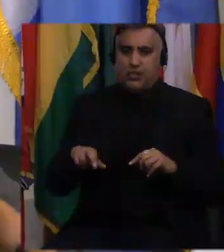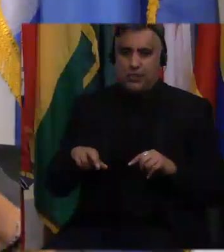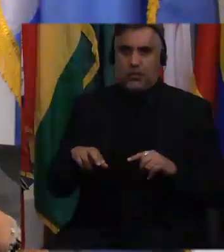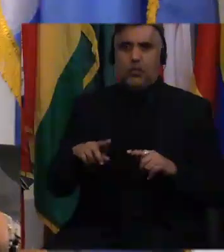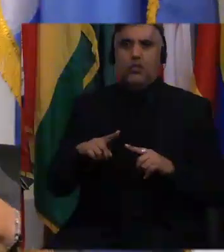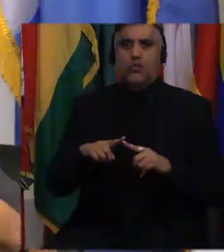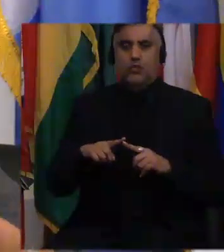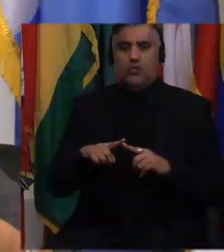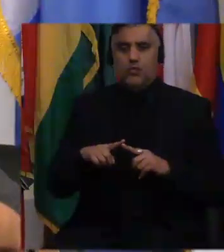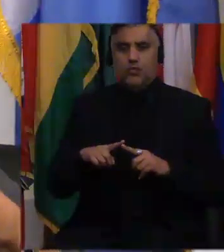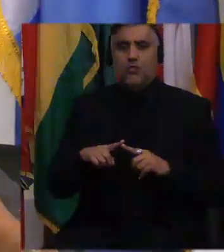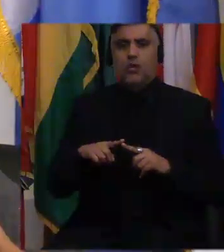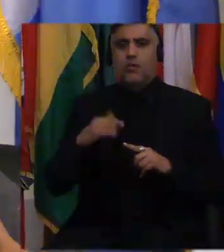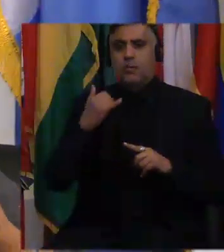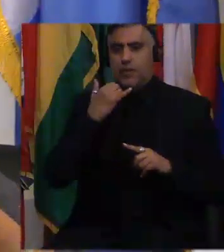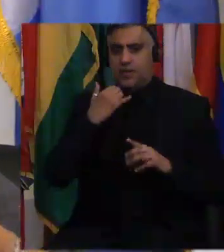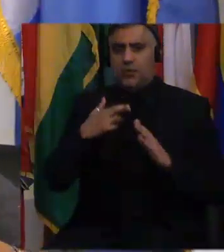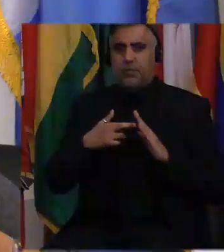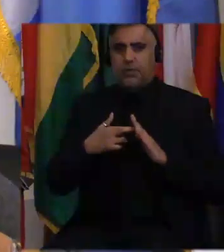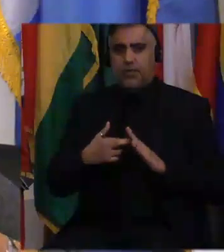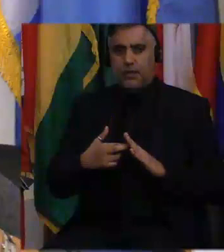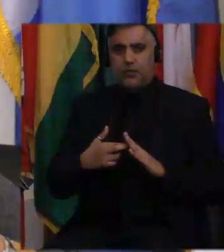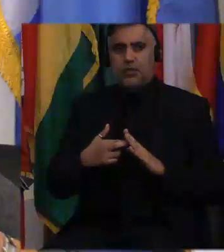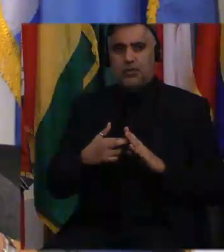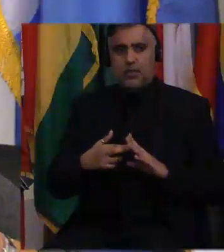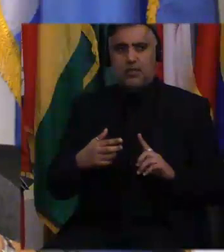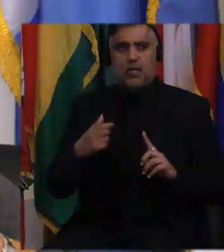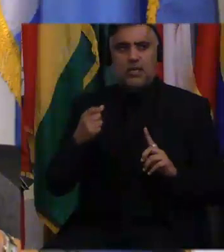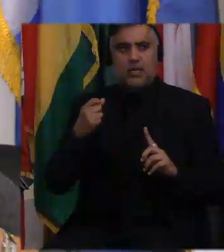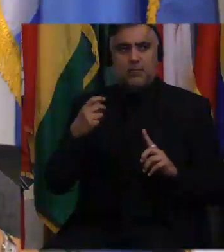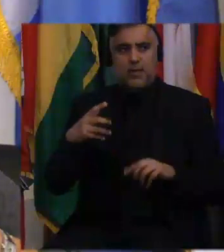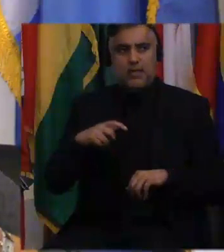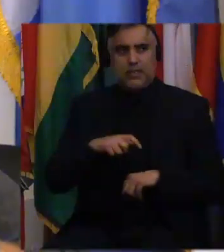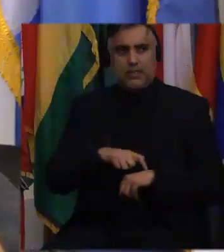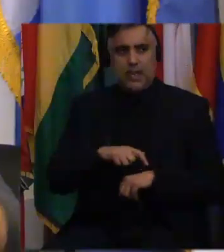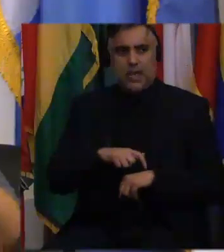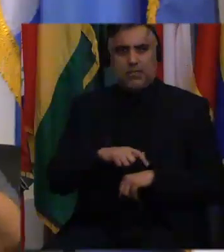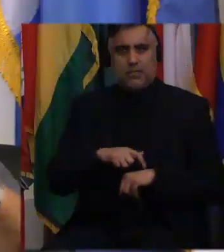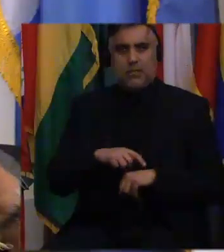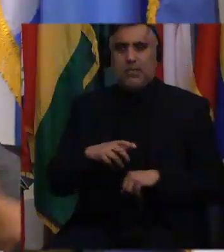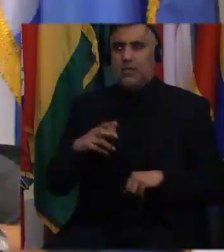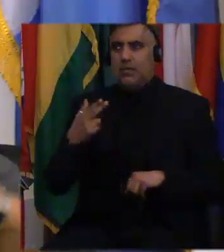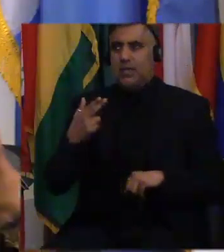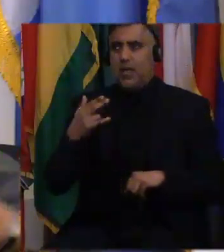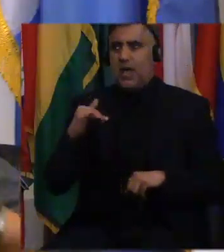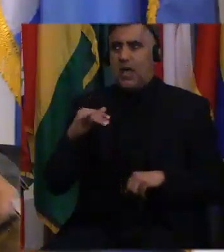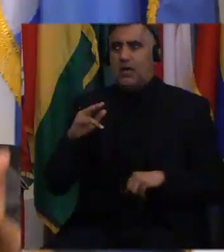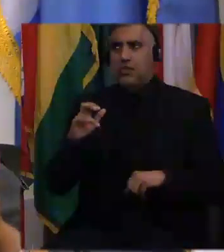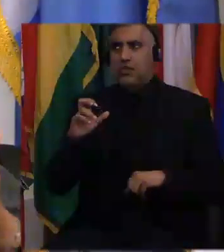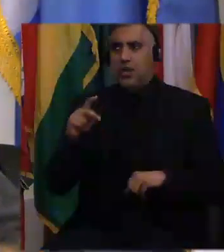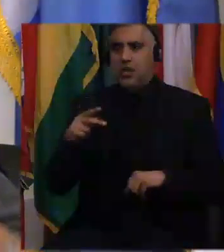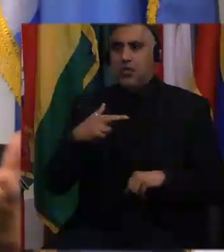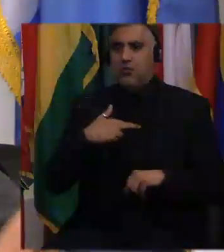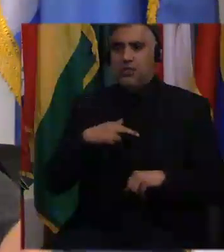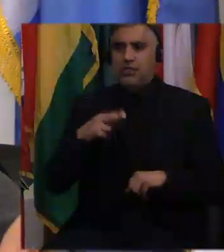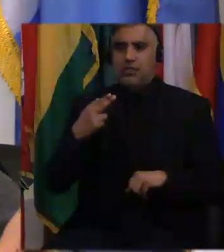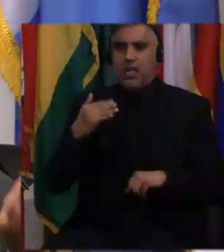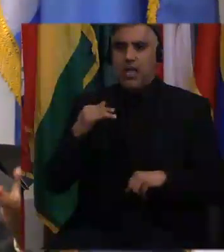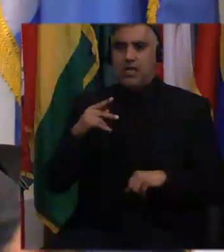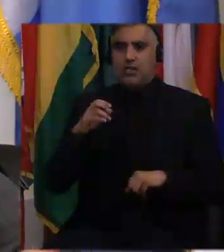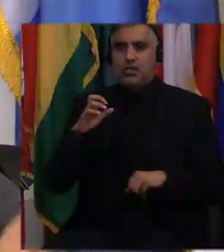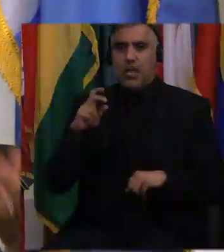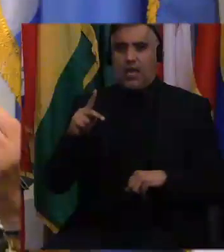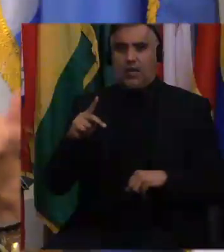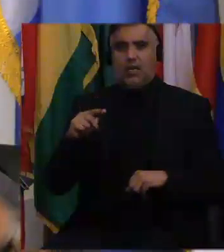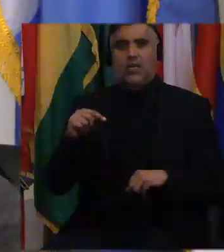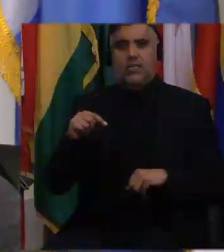words, and misrepresent to the extent that it is many times hijacked. I mean, religion is hijacked in many